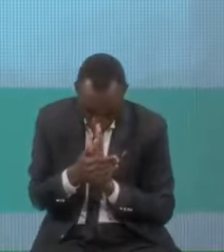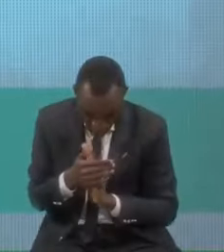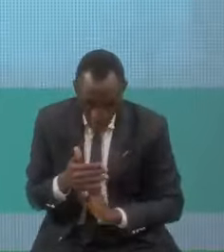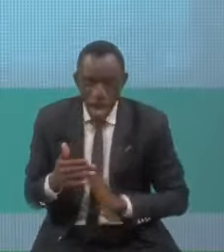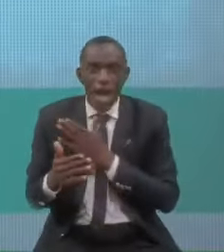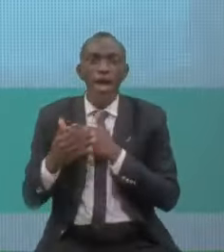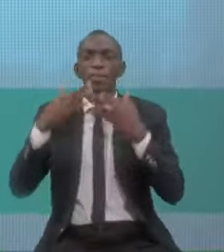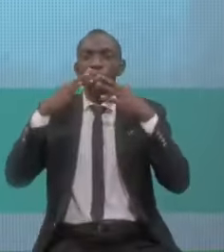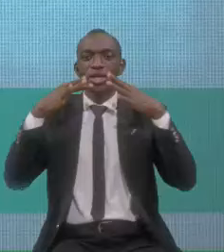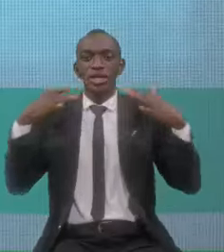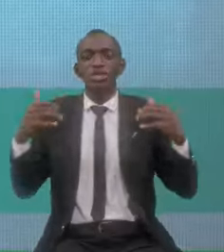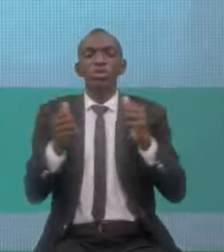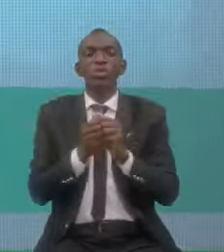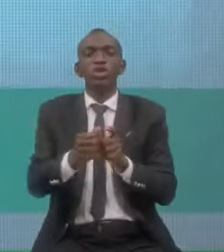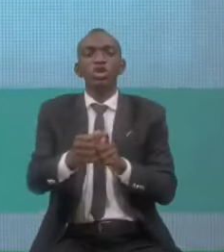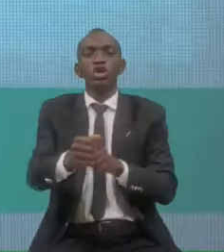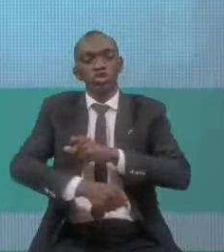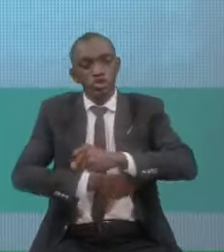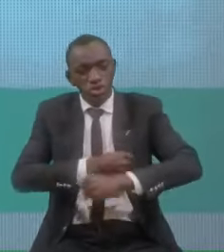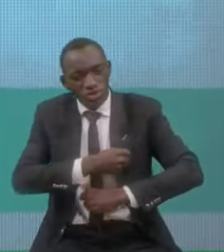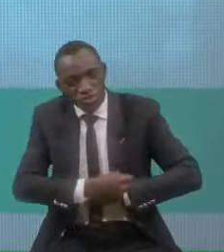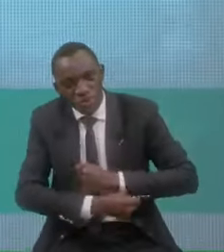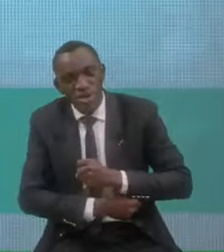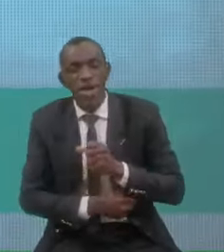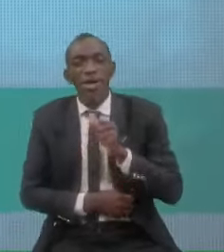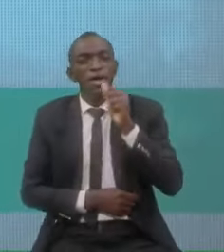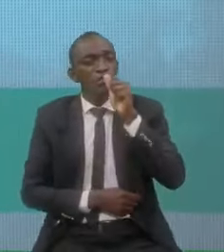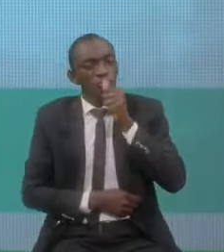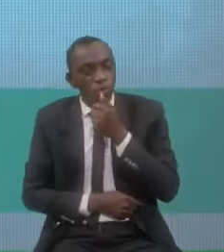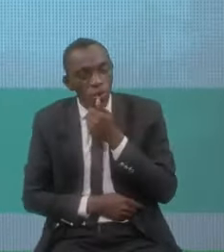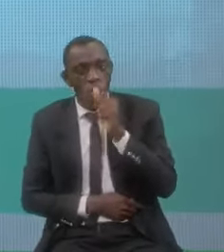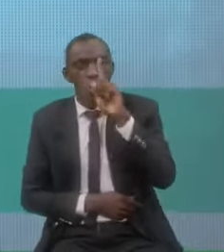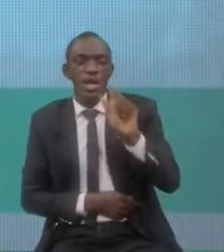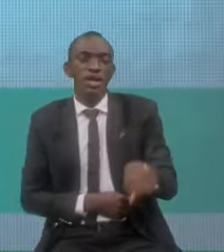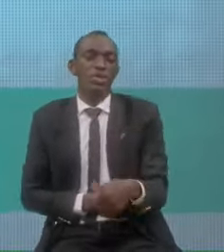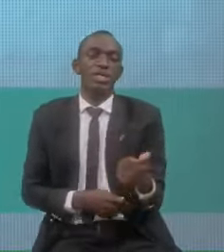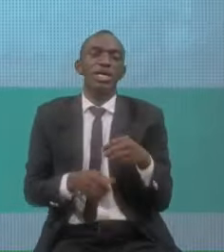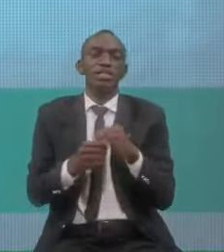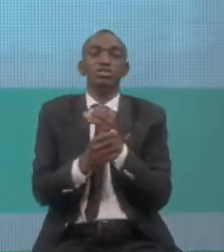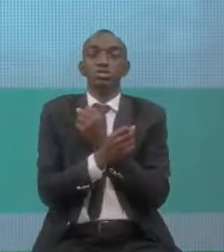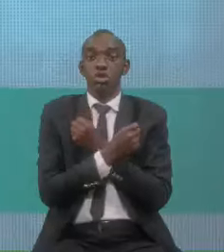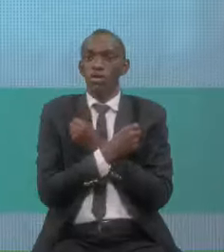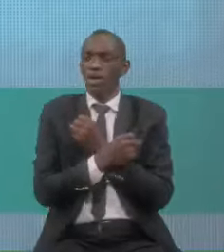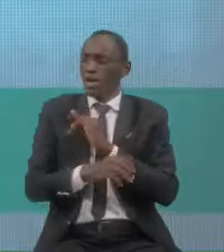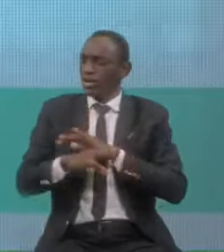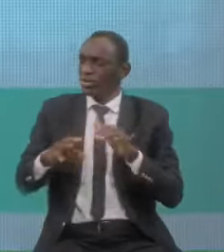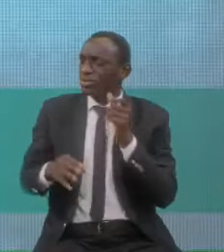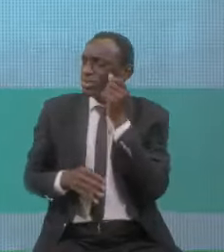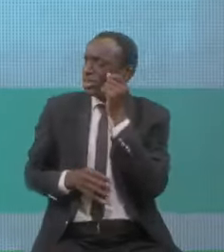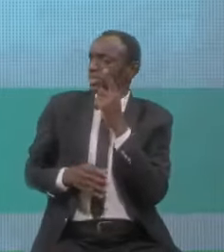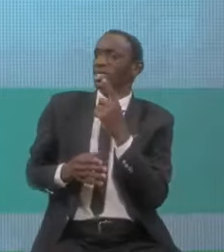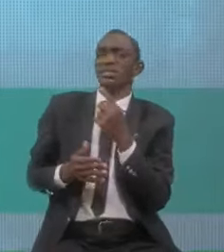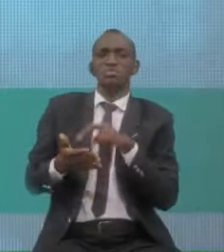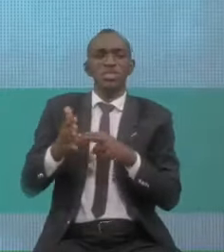forbearing one another in love. I don't understand why sounds like that. Forbearing